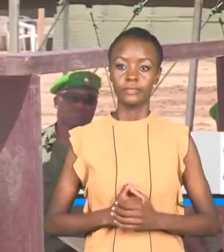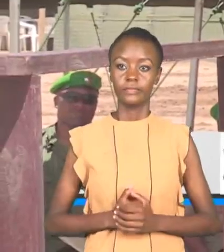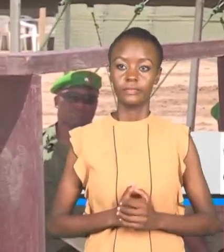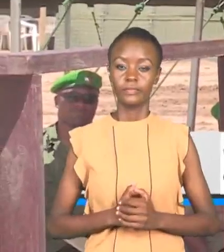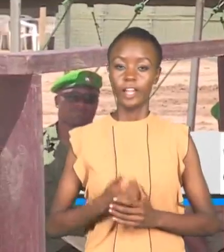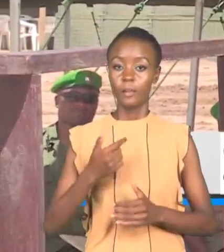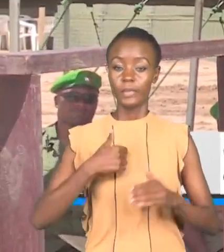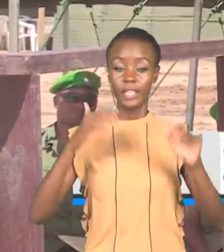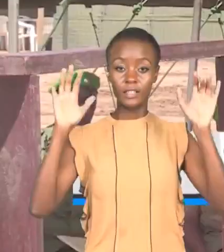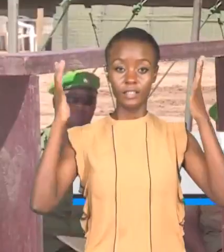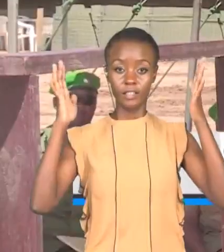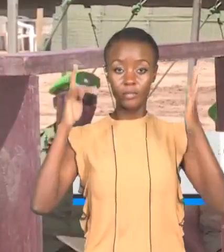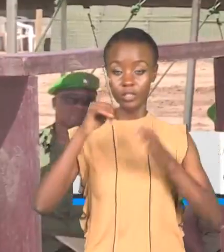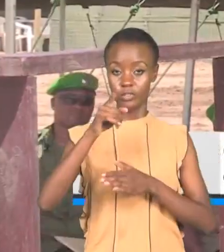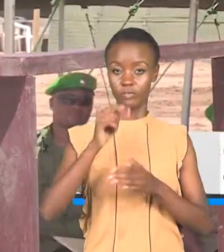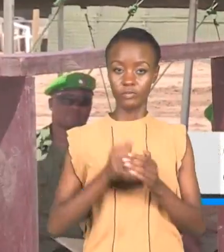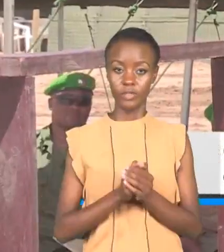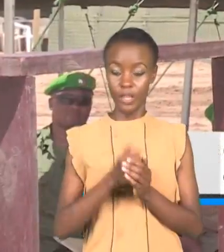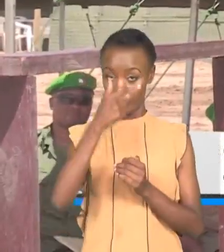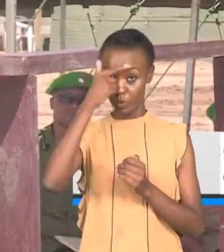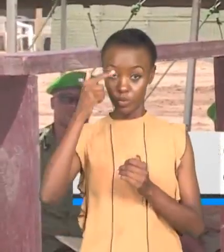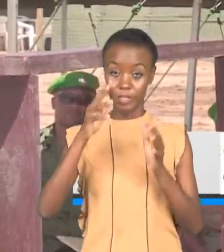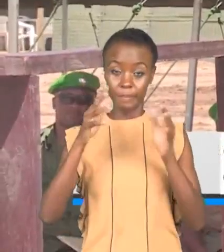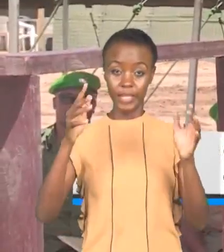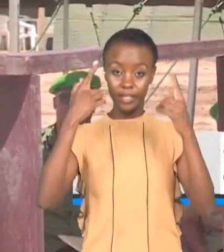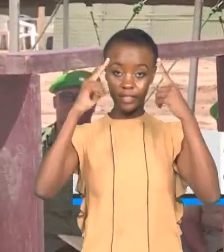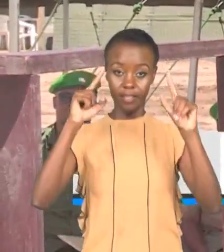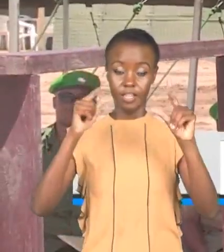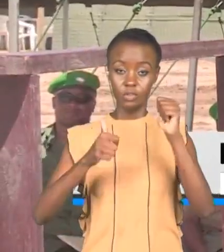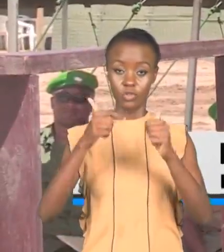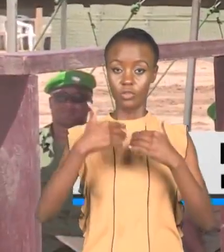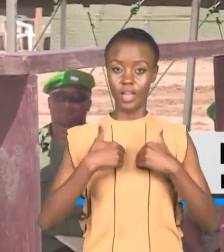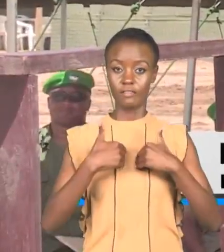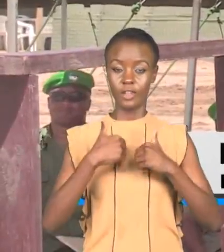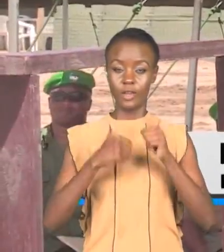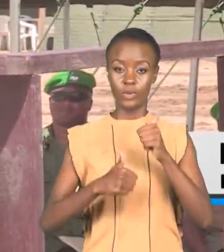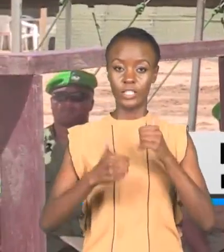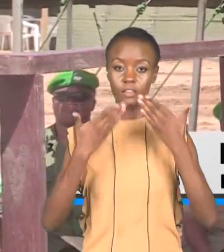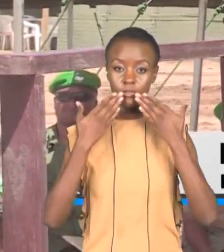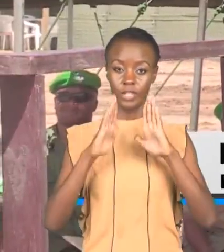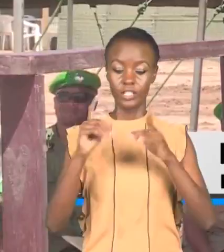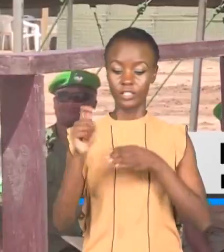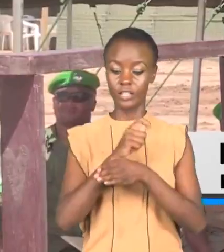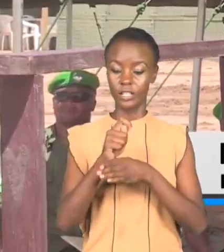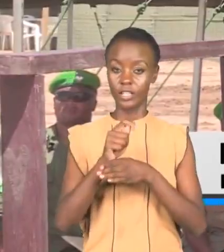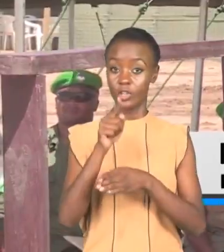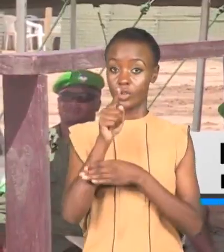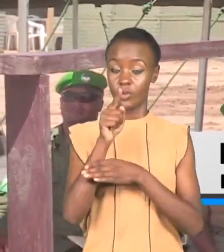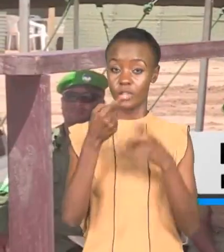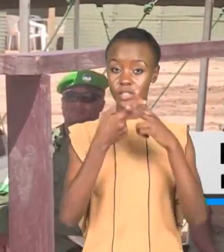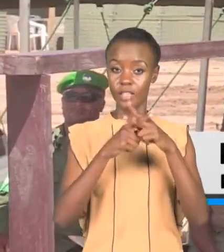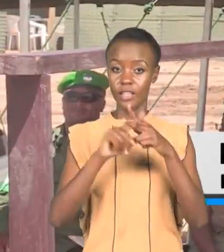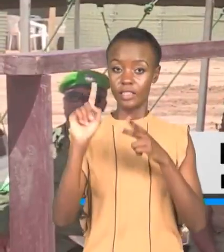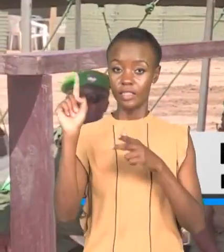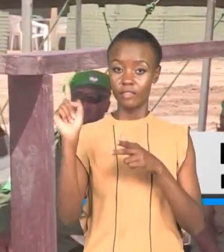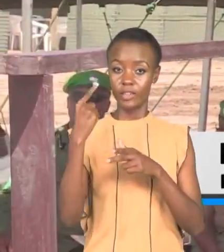I congratulate you for the great achievement you have made, that is completing the training. You have just started the first phase